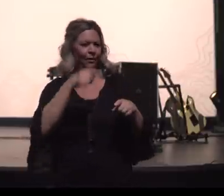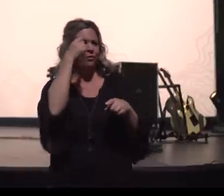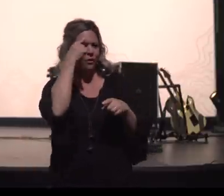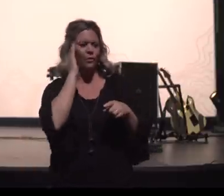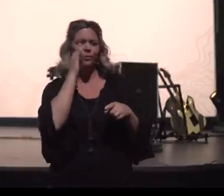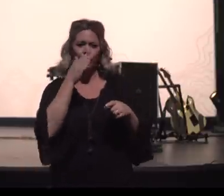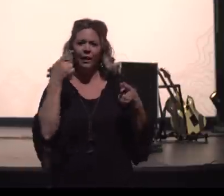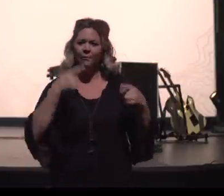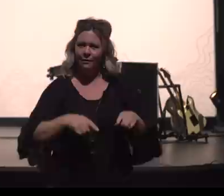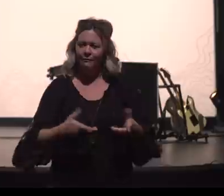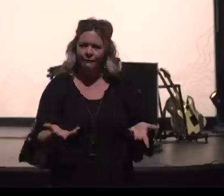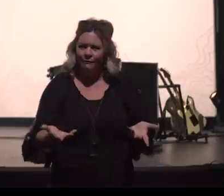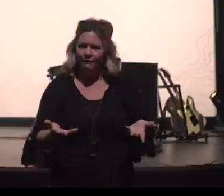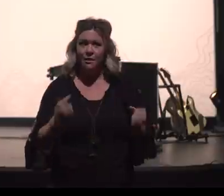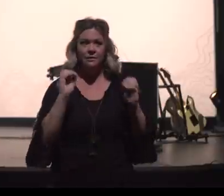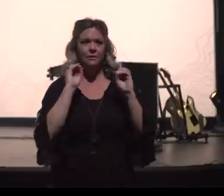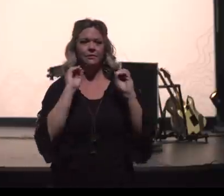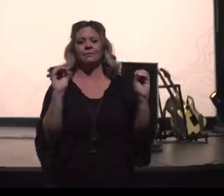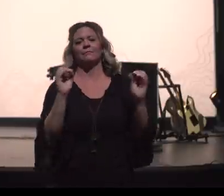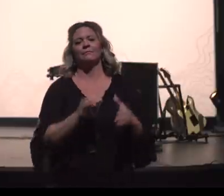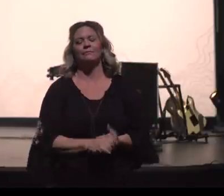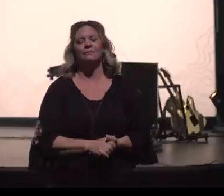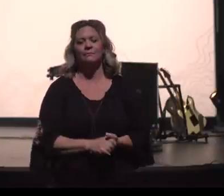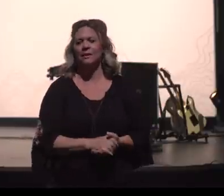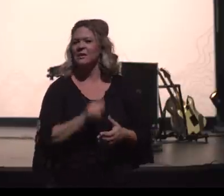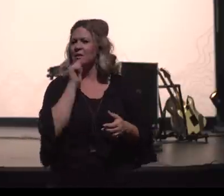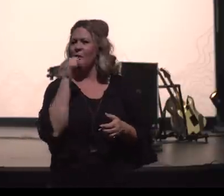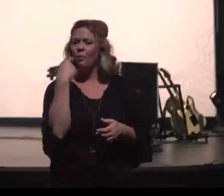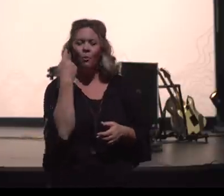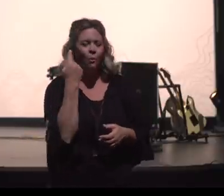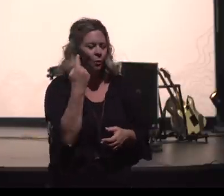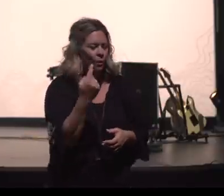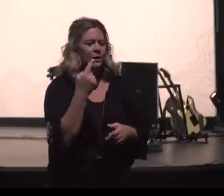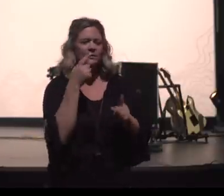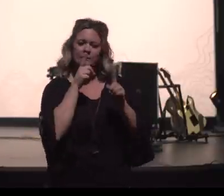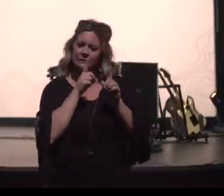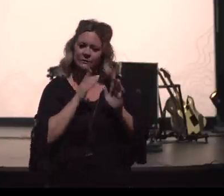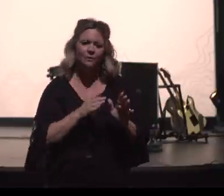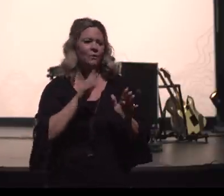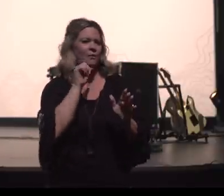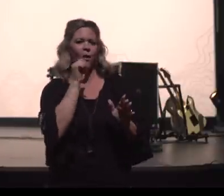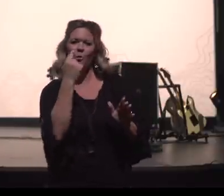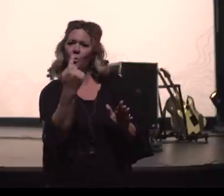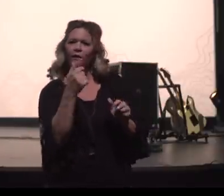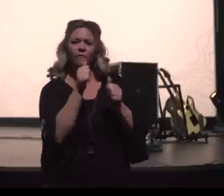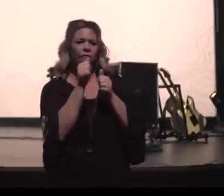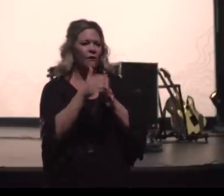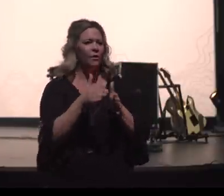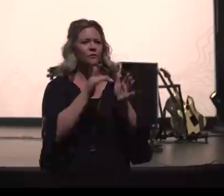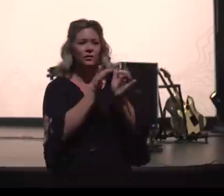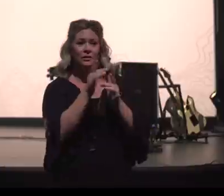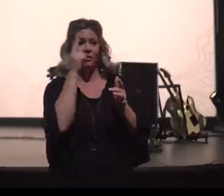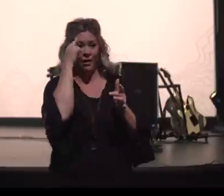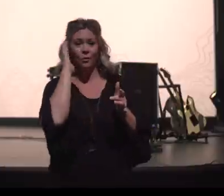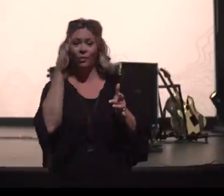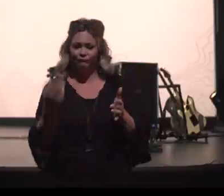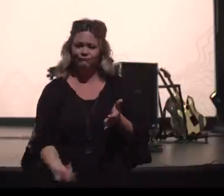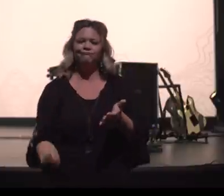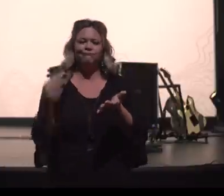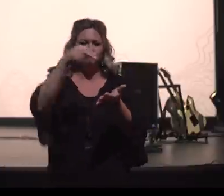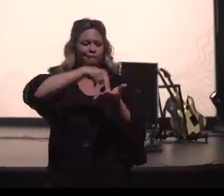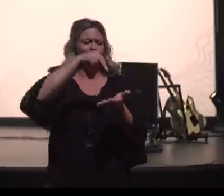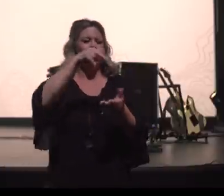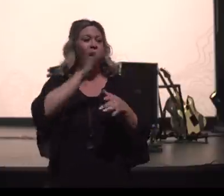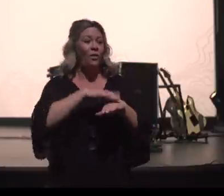happen? Zero. Not one single follower of Jesus thought he was going to rise from the dead. In other words,